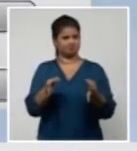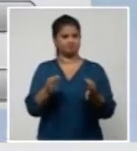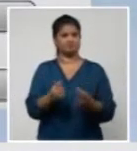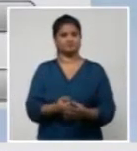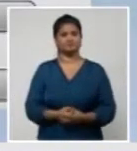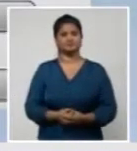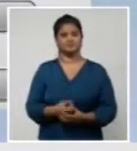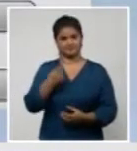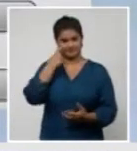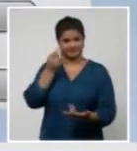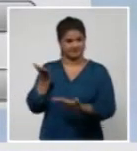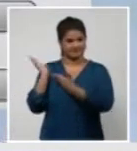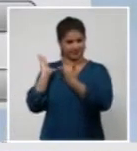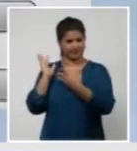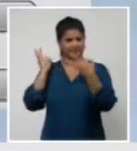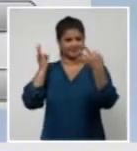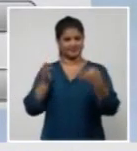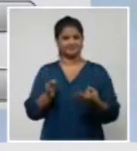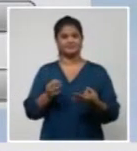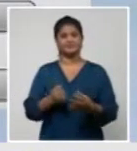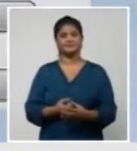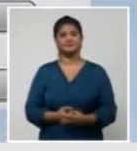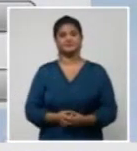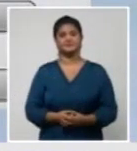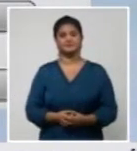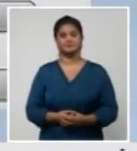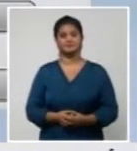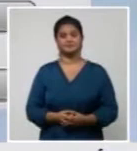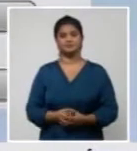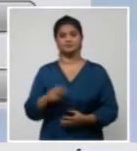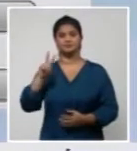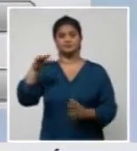234,817 and confirmed cases to